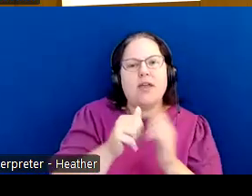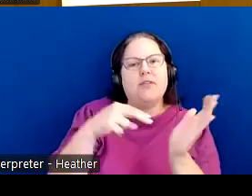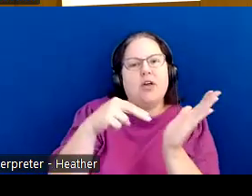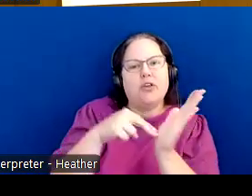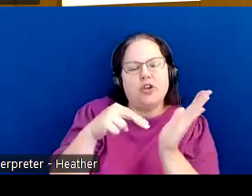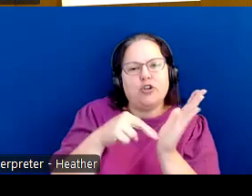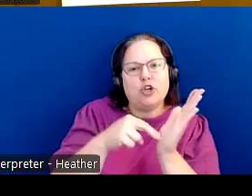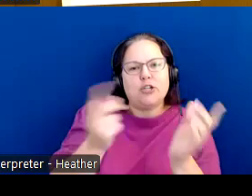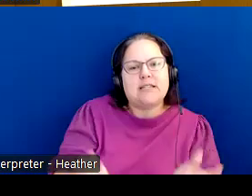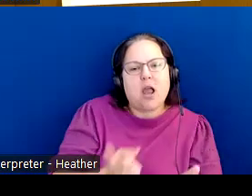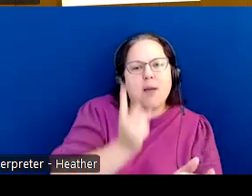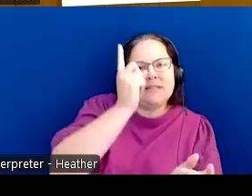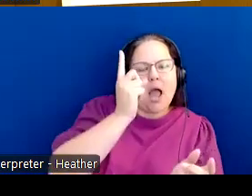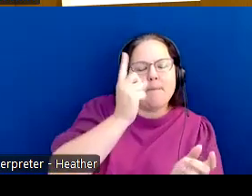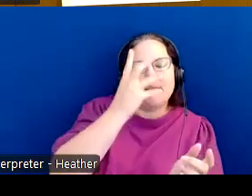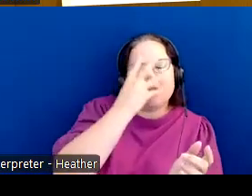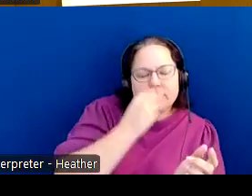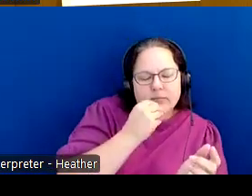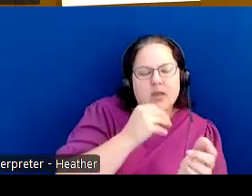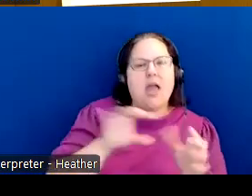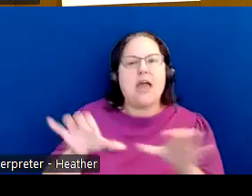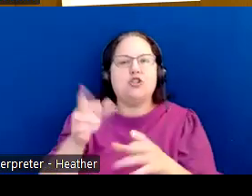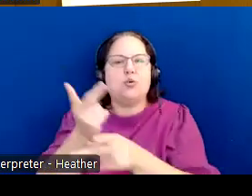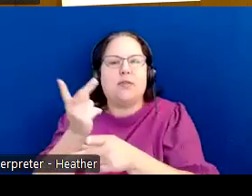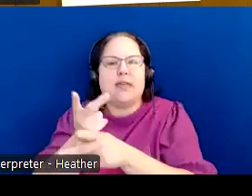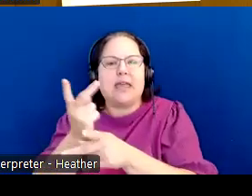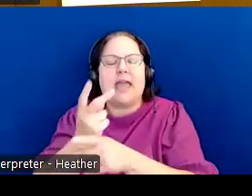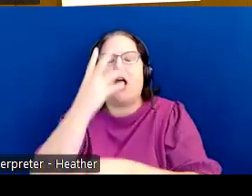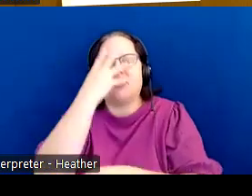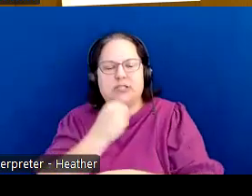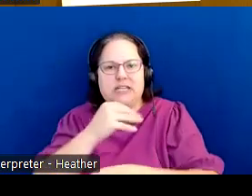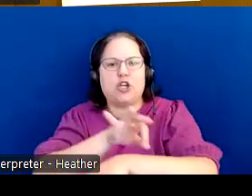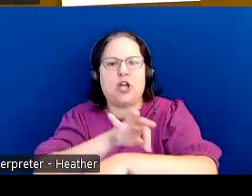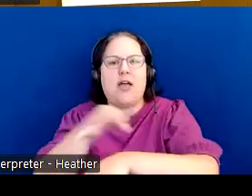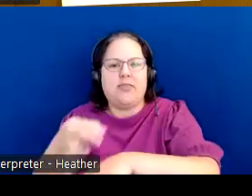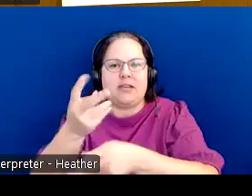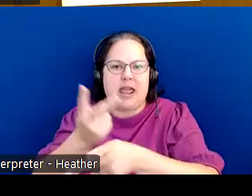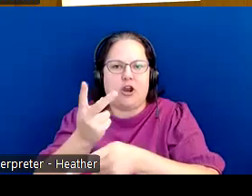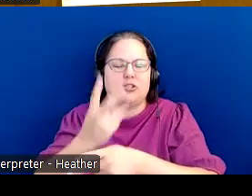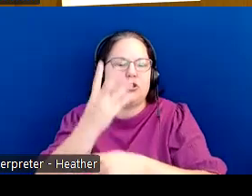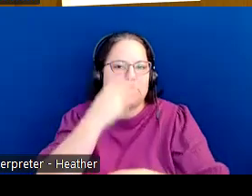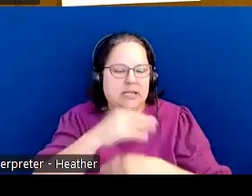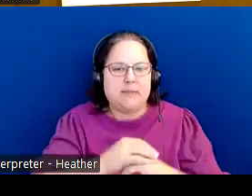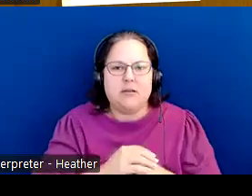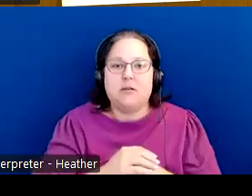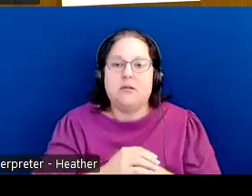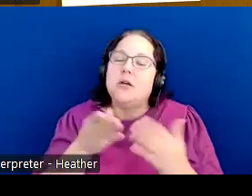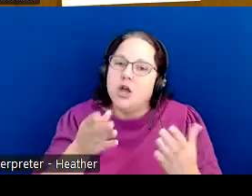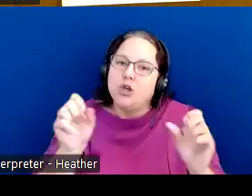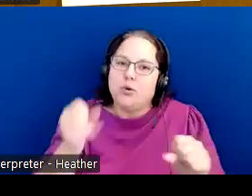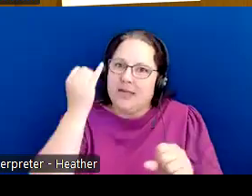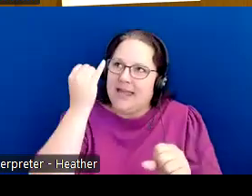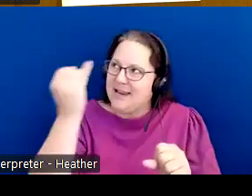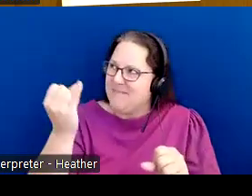anesthetists coming up and doing a lot of our larger burn care under anesthesia. Now you can imagine the battles